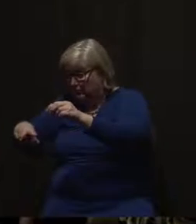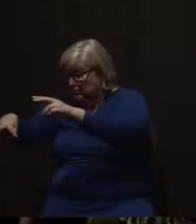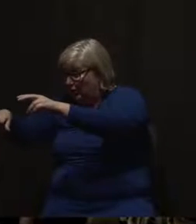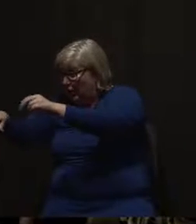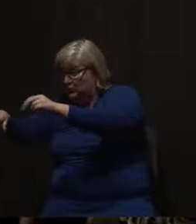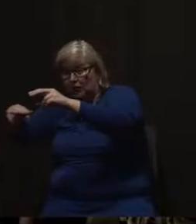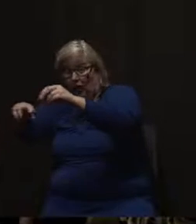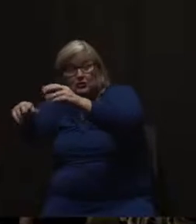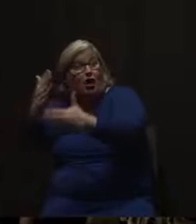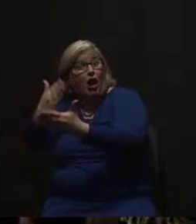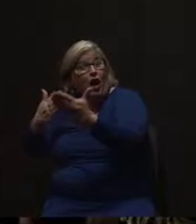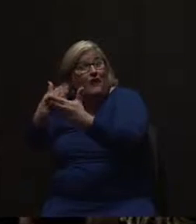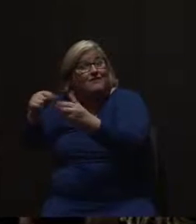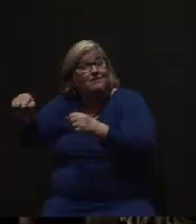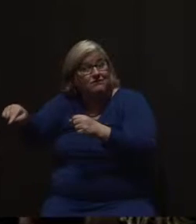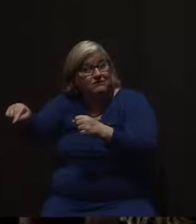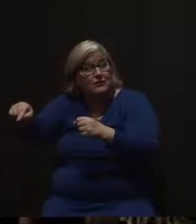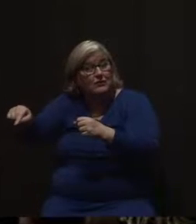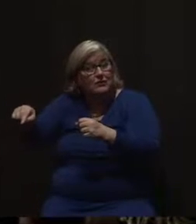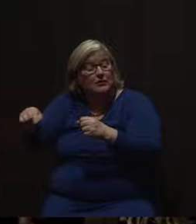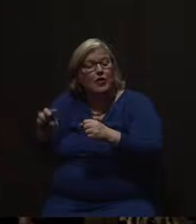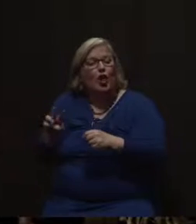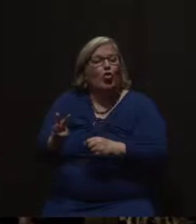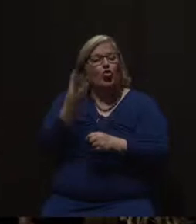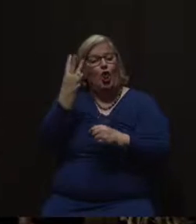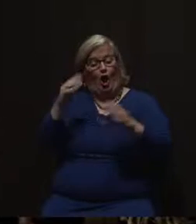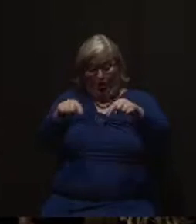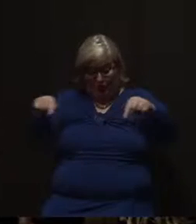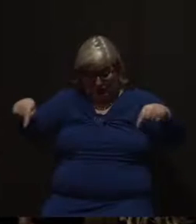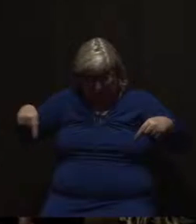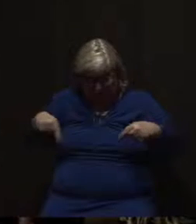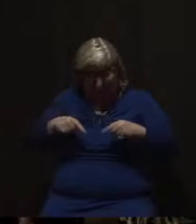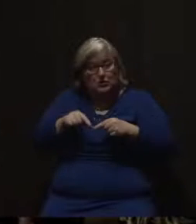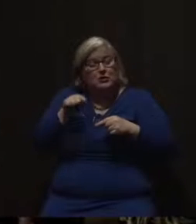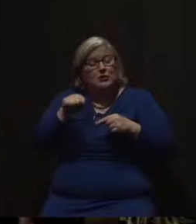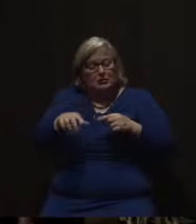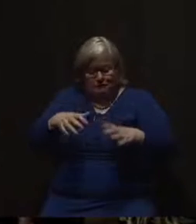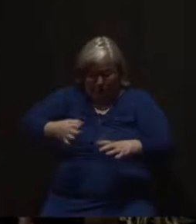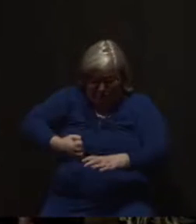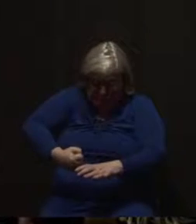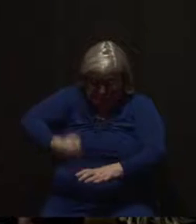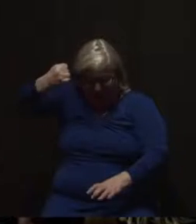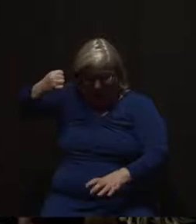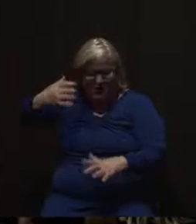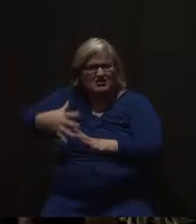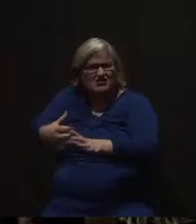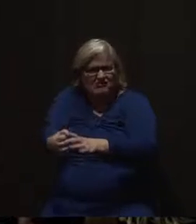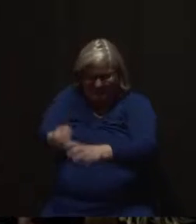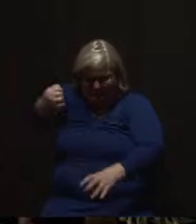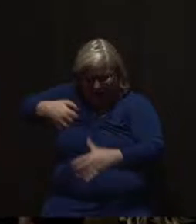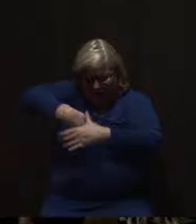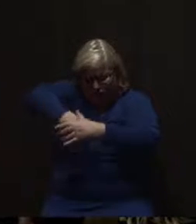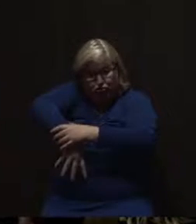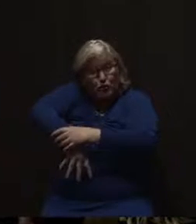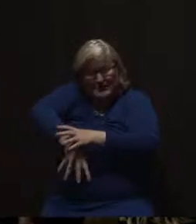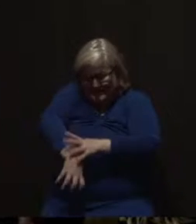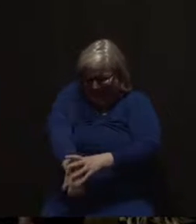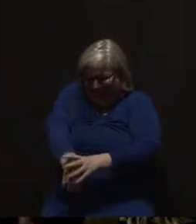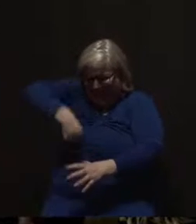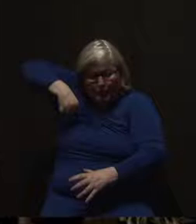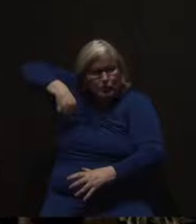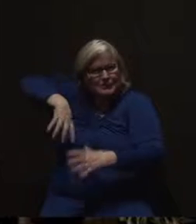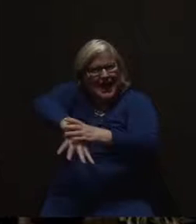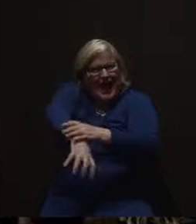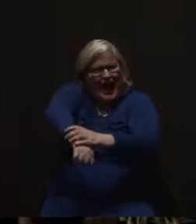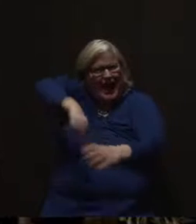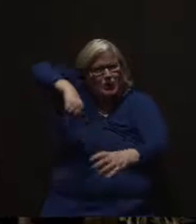them. And from the third plot, she pulled the grass out of the ground by the roots. That's the way that basket weavers